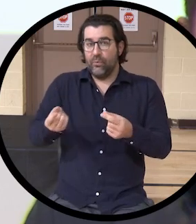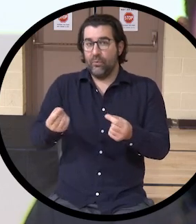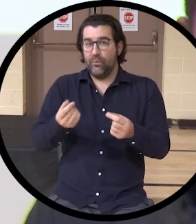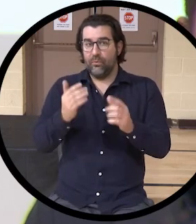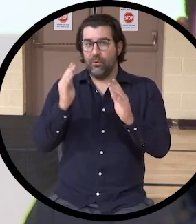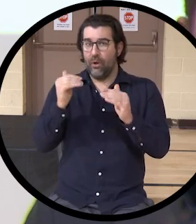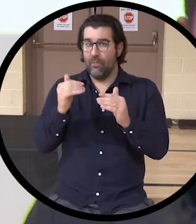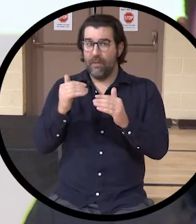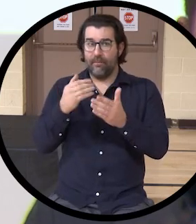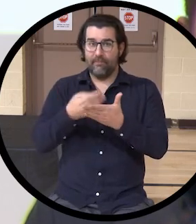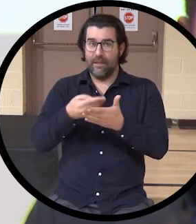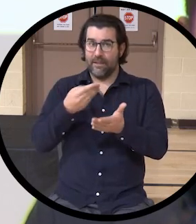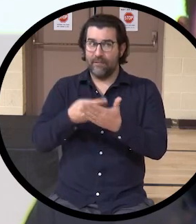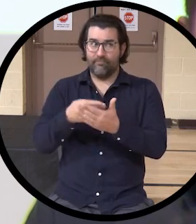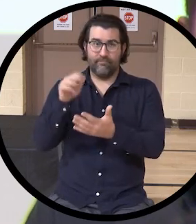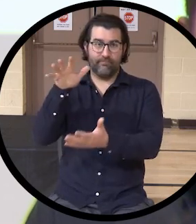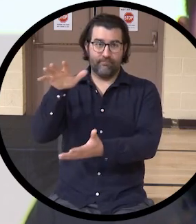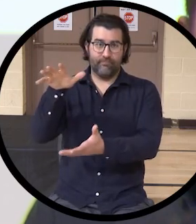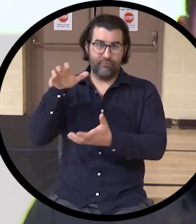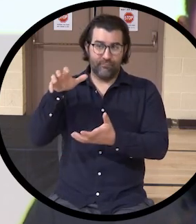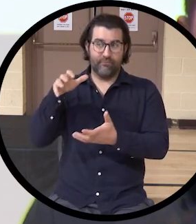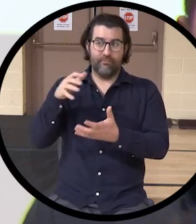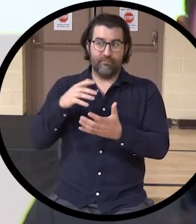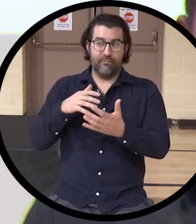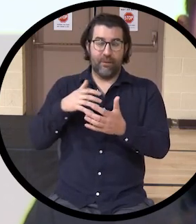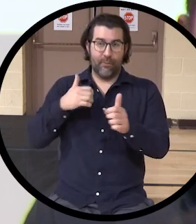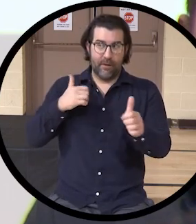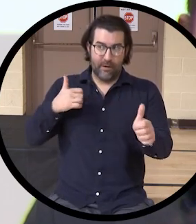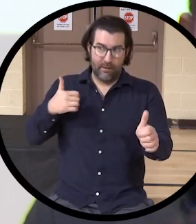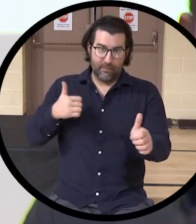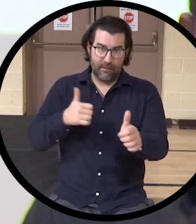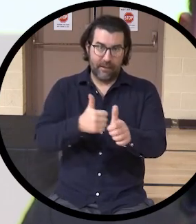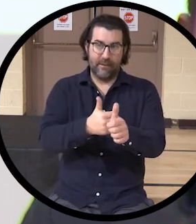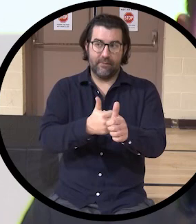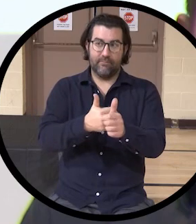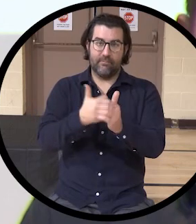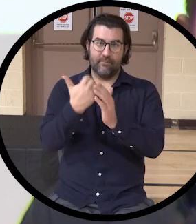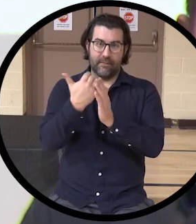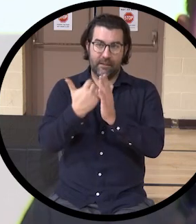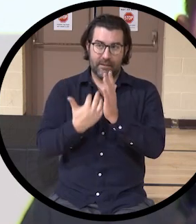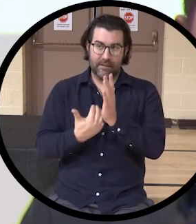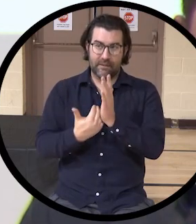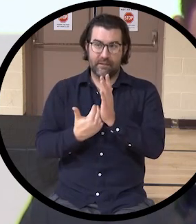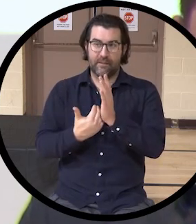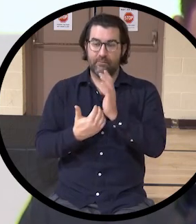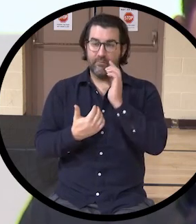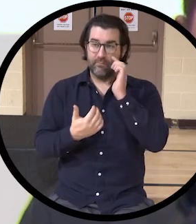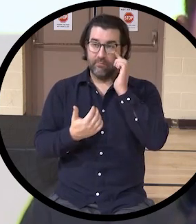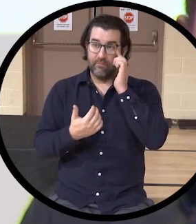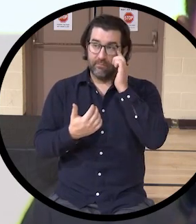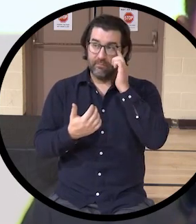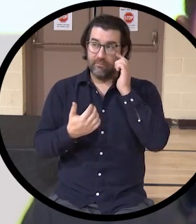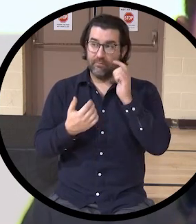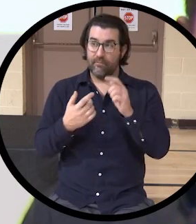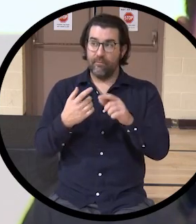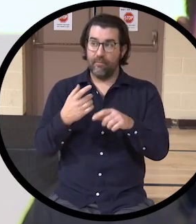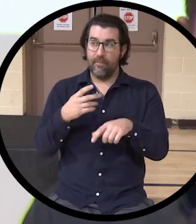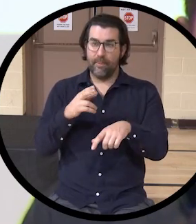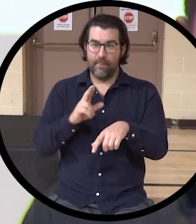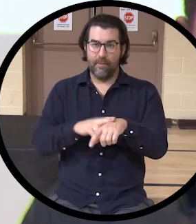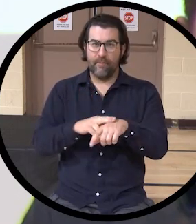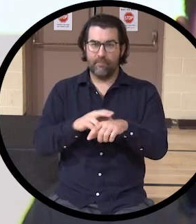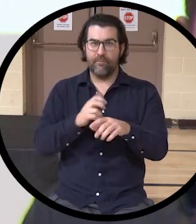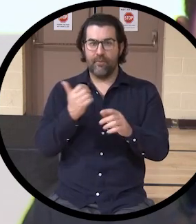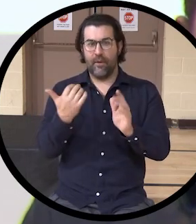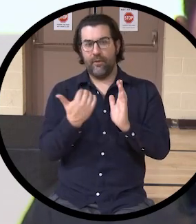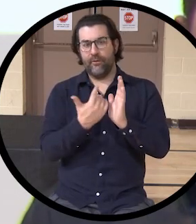more budgets come through so that way we can get through that list a little faster. That being said, of course, the ones that are ahead of it on the list